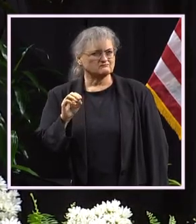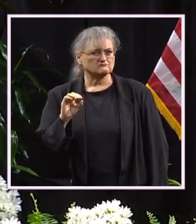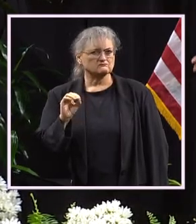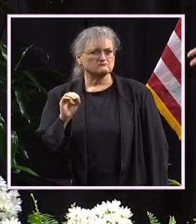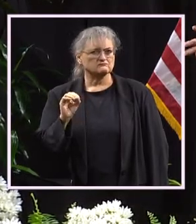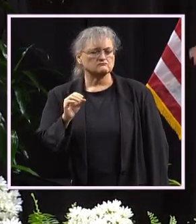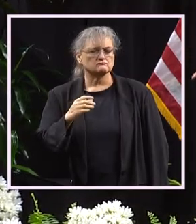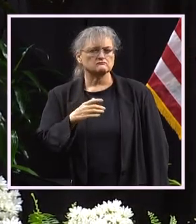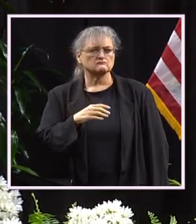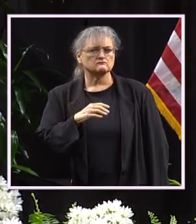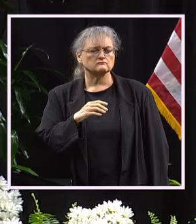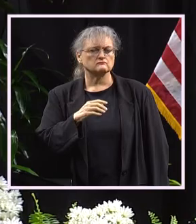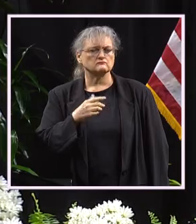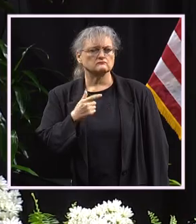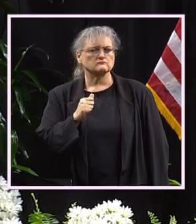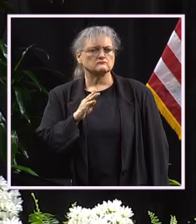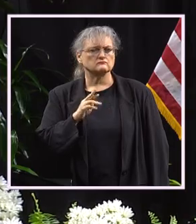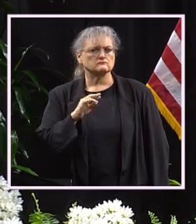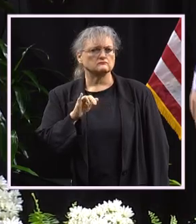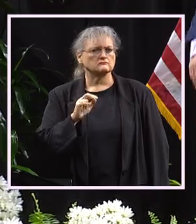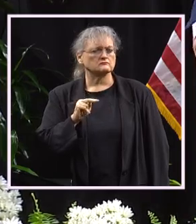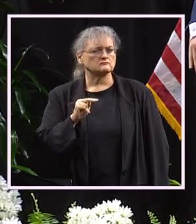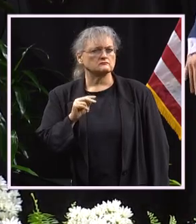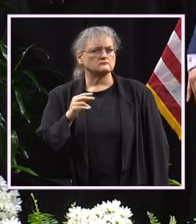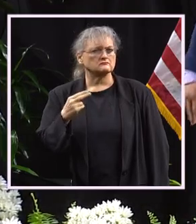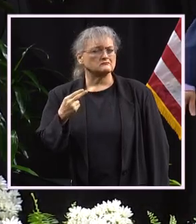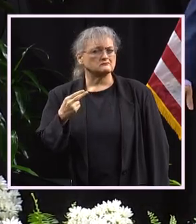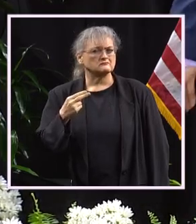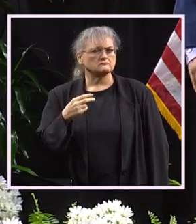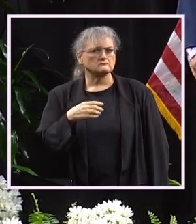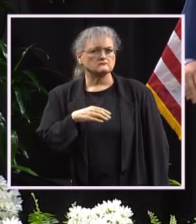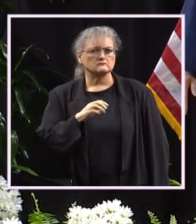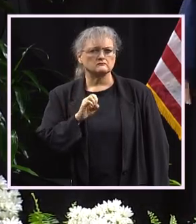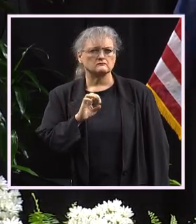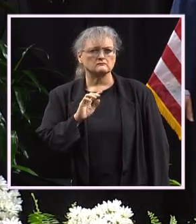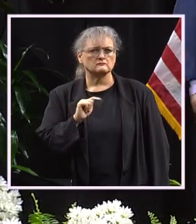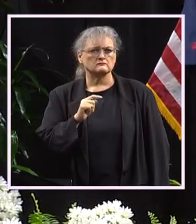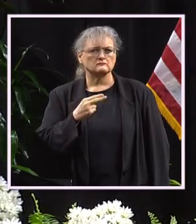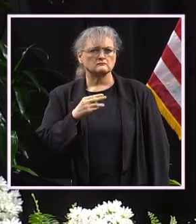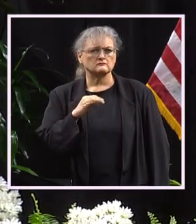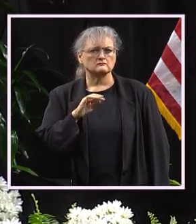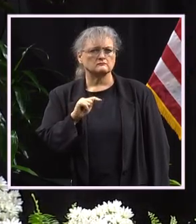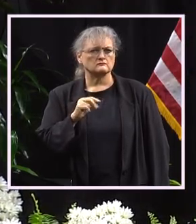Abriana Gil. Eden Lopez, Master of Fine Arts.